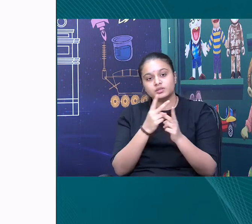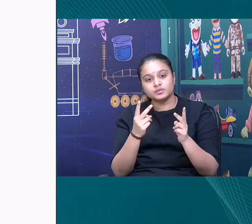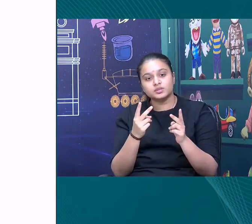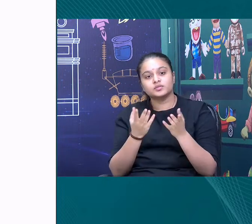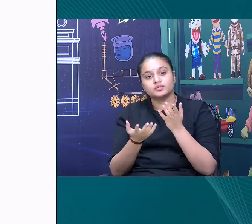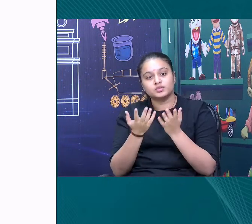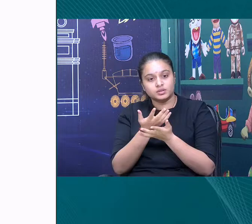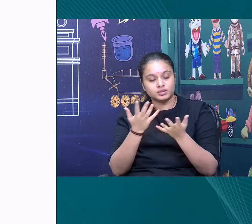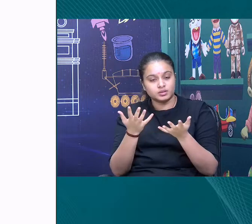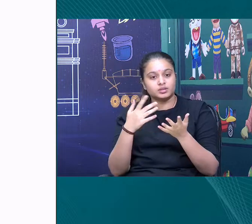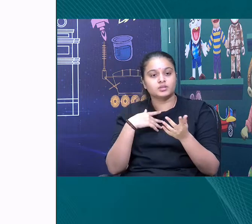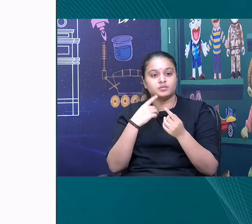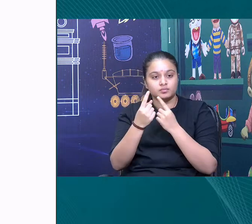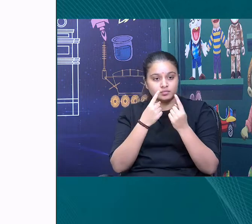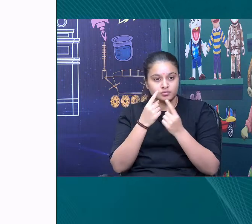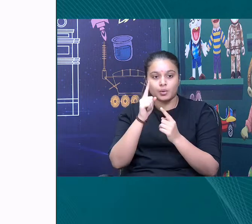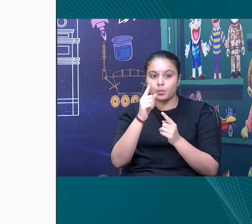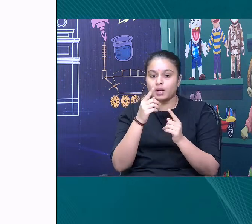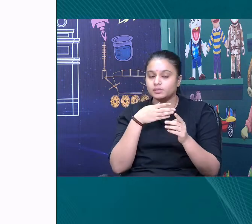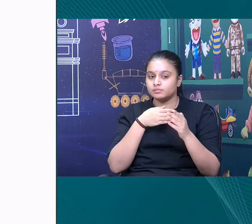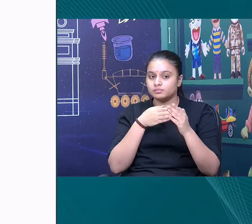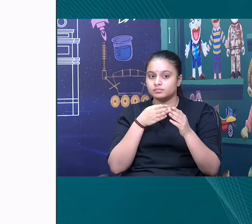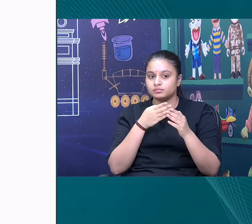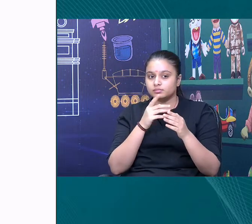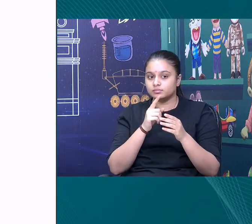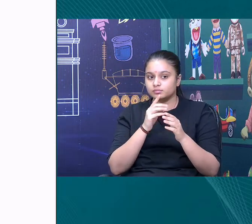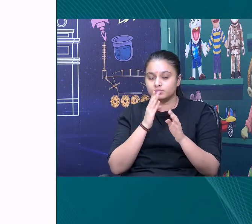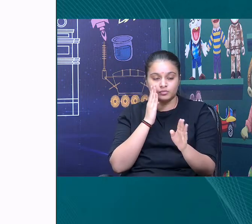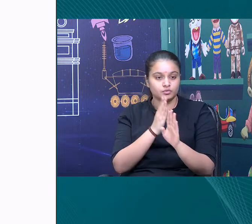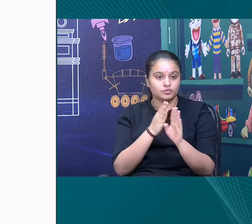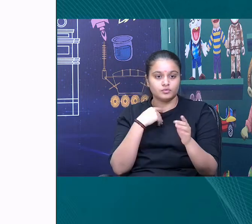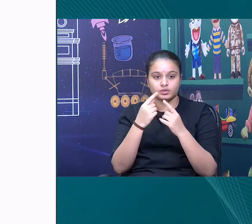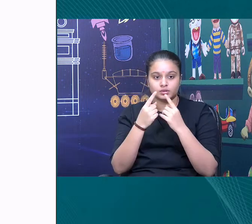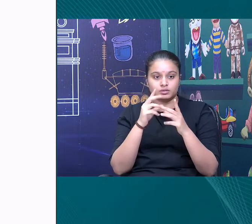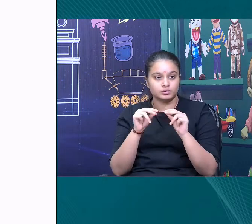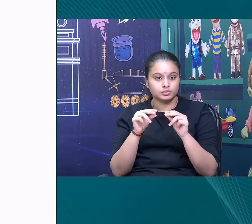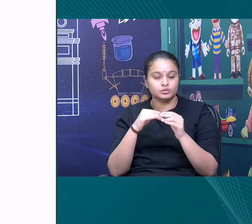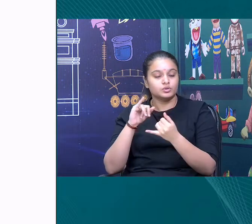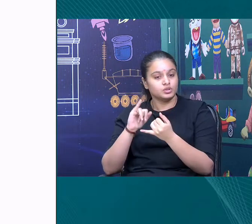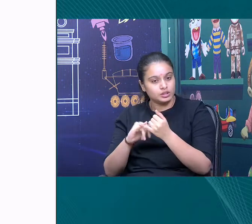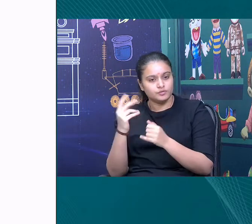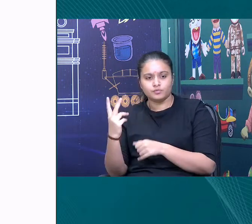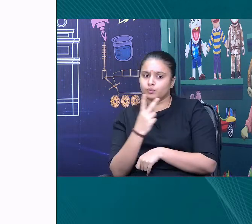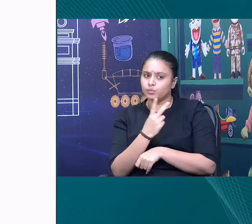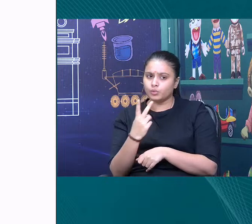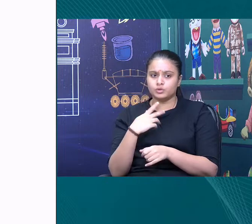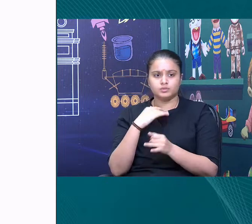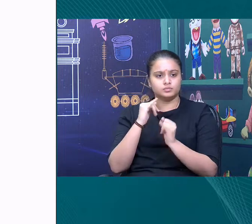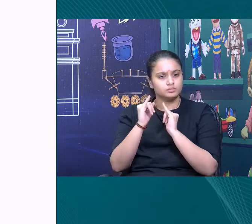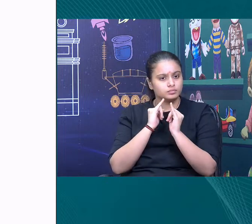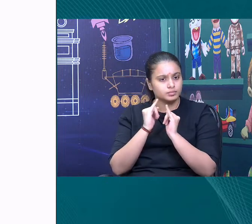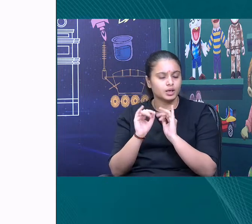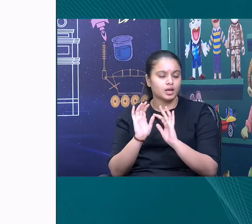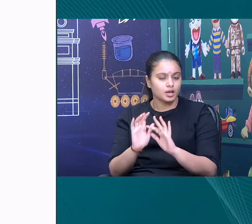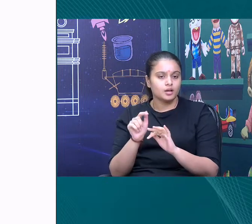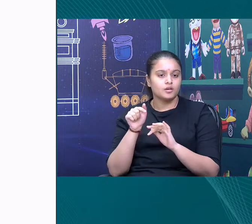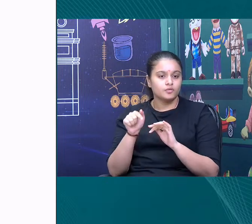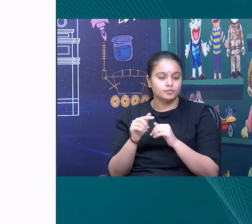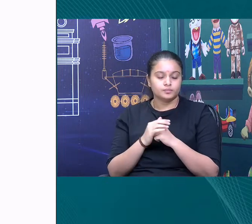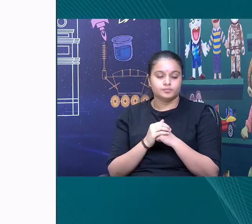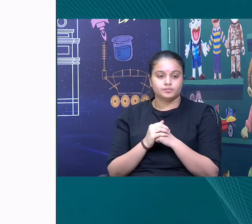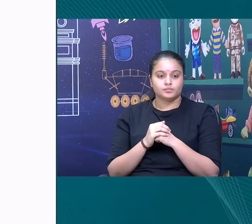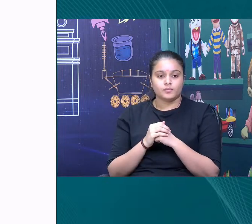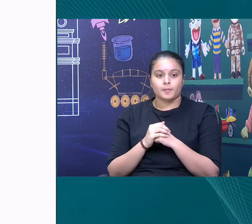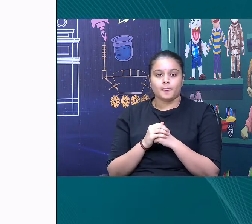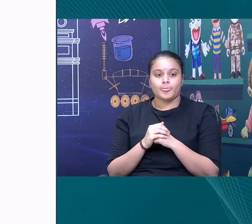intelligence, because conversation is not one way. Stephen Hawking is also talking to Firdaus. He expresses admiration for Stephen